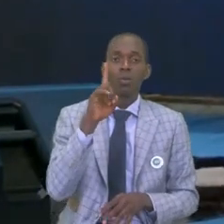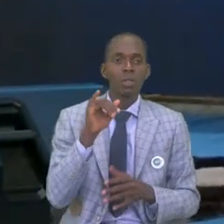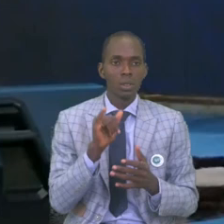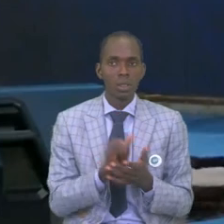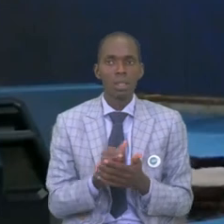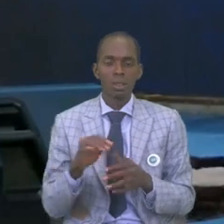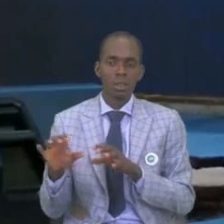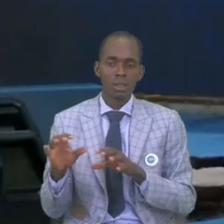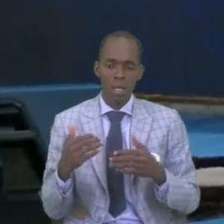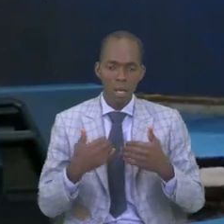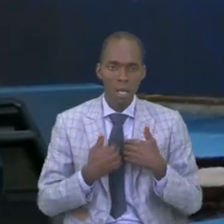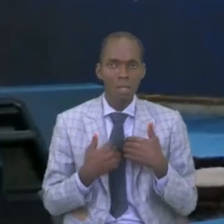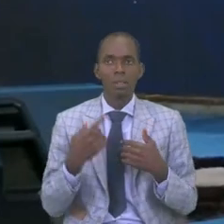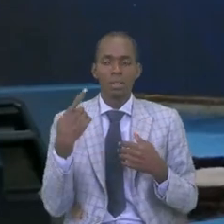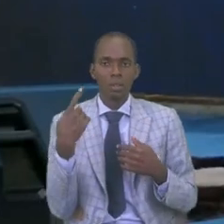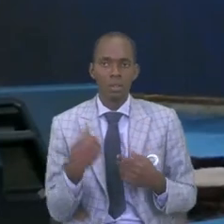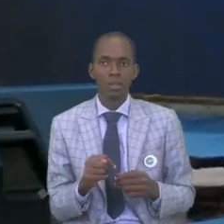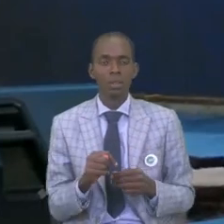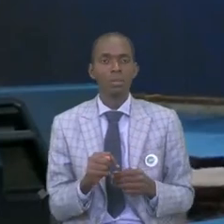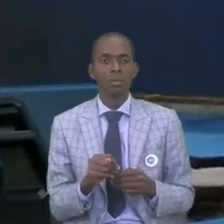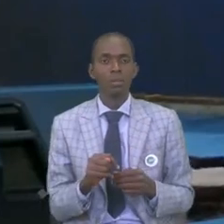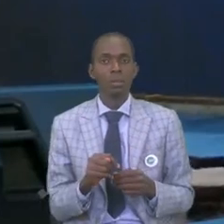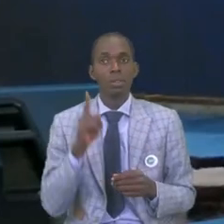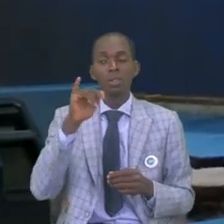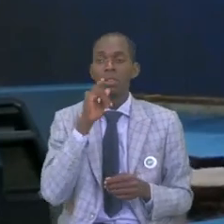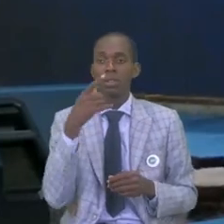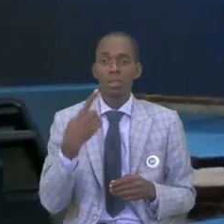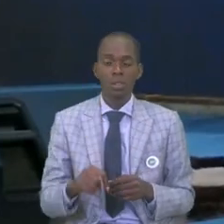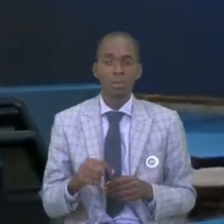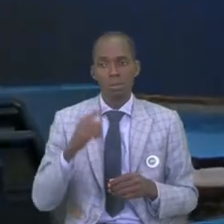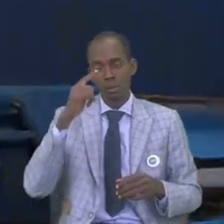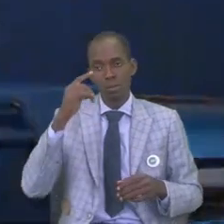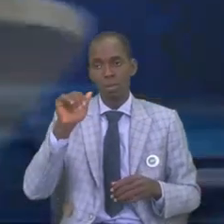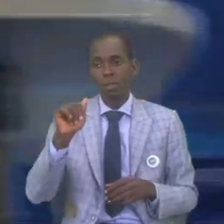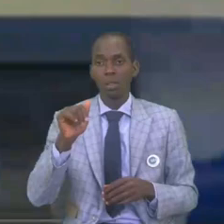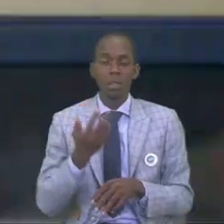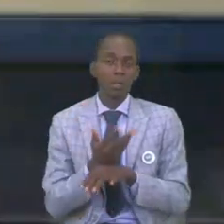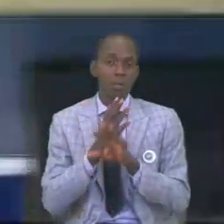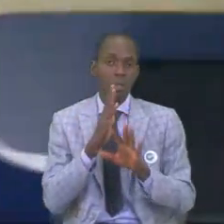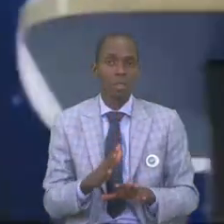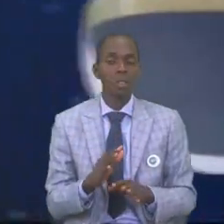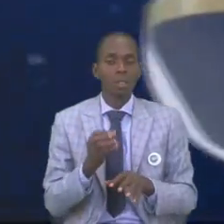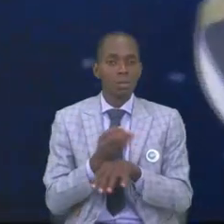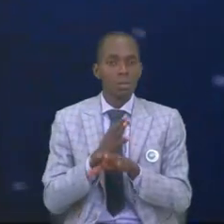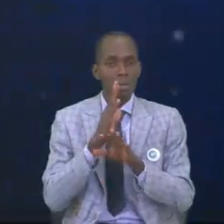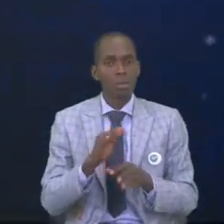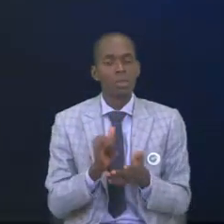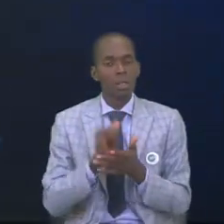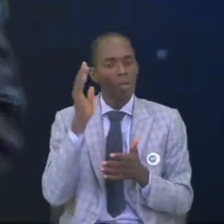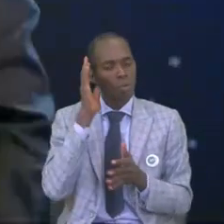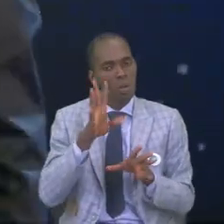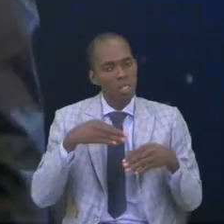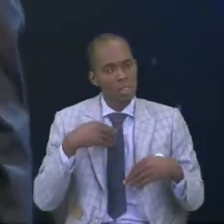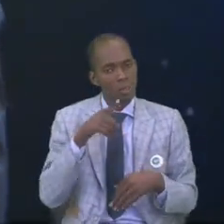We have an advocate. He is the attorney. He is the one that will receive you and present you to the Father, and he